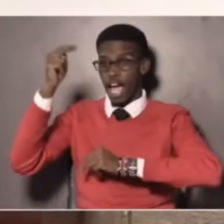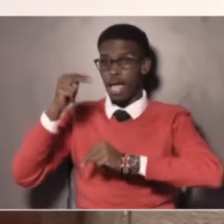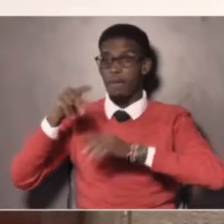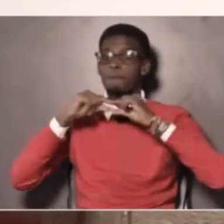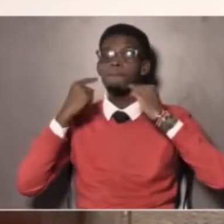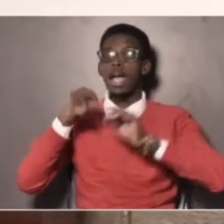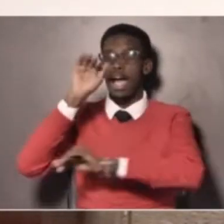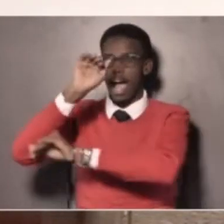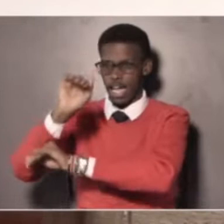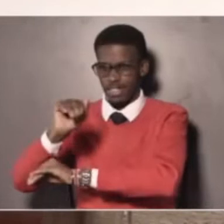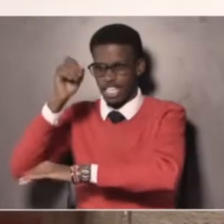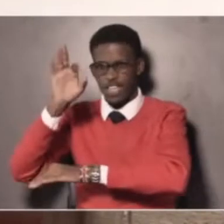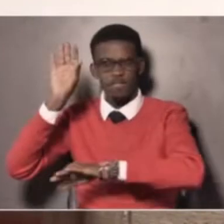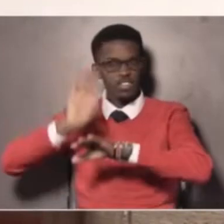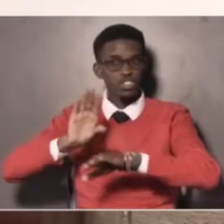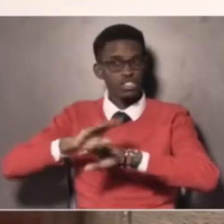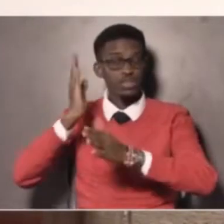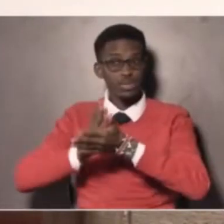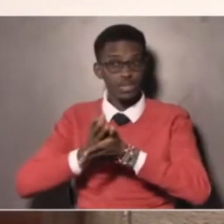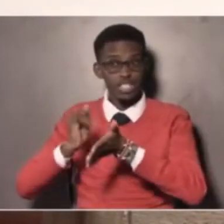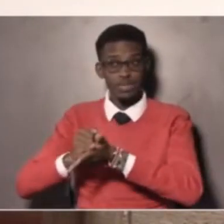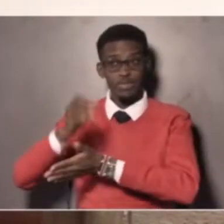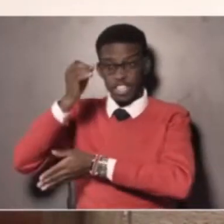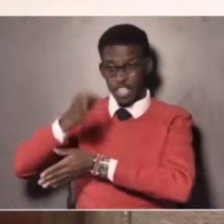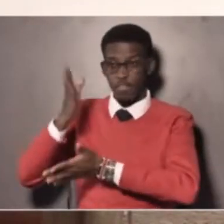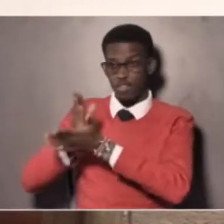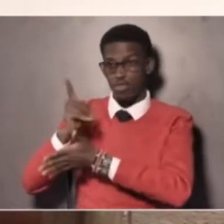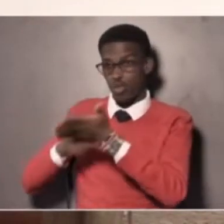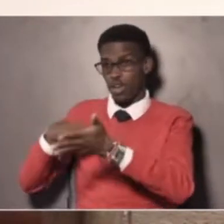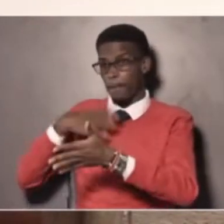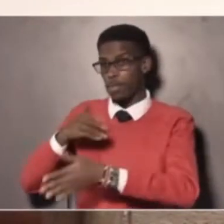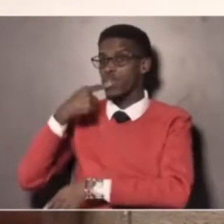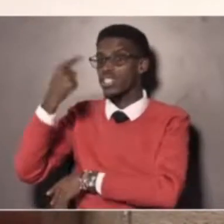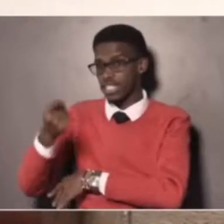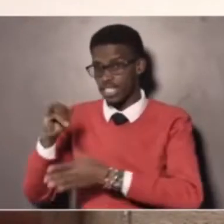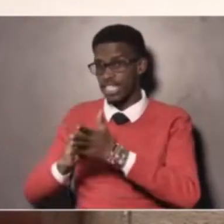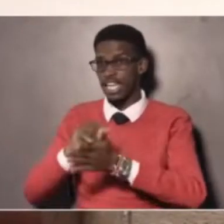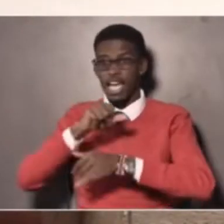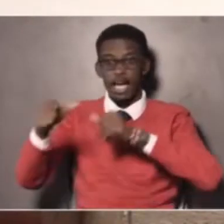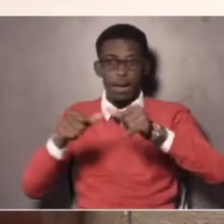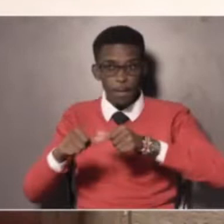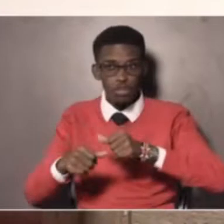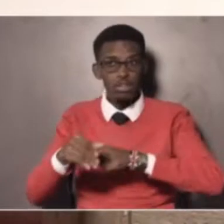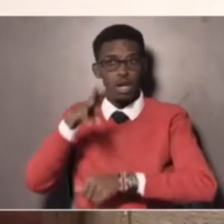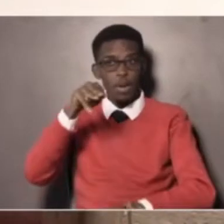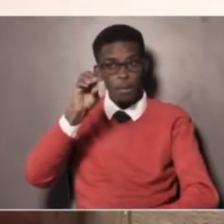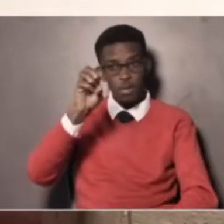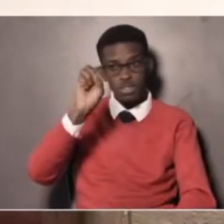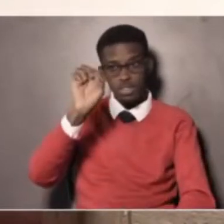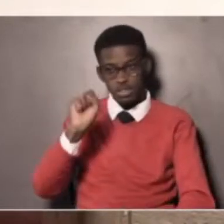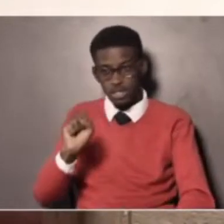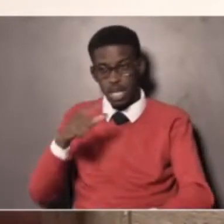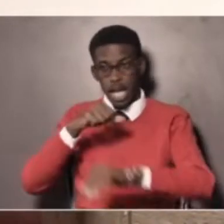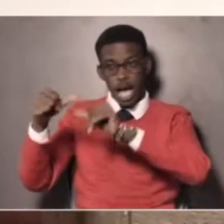Stephen if the charges were true. That is it true what these people are saying, that you're speaking against Moses, you're speaking against